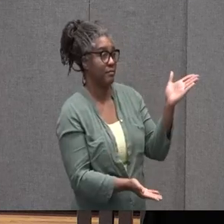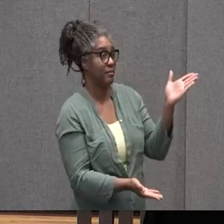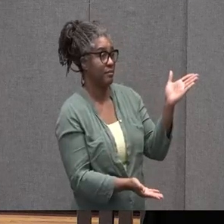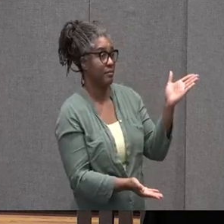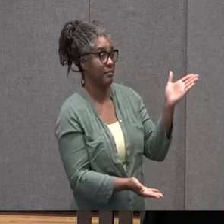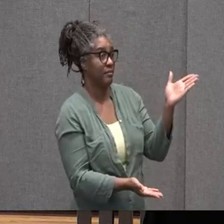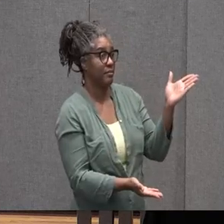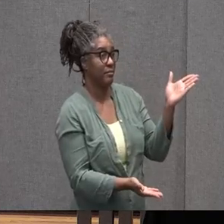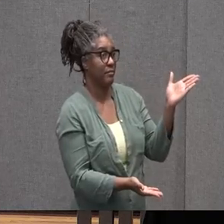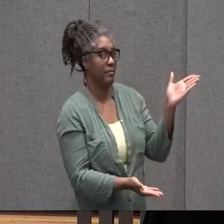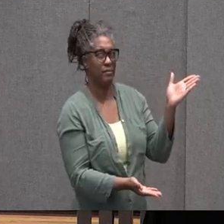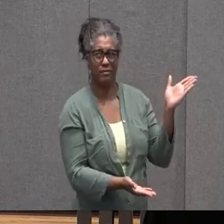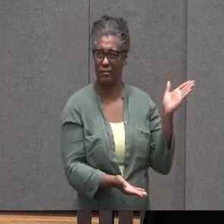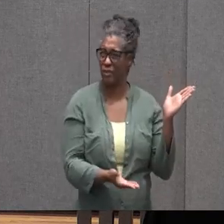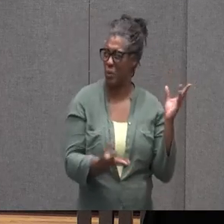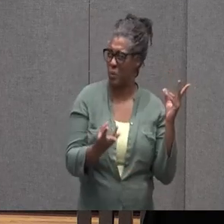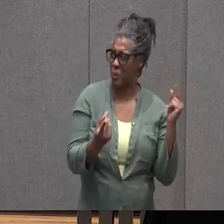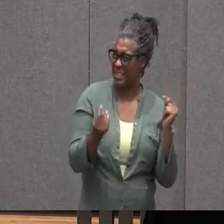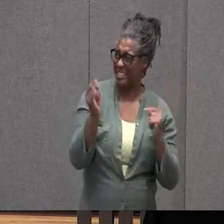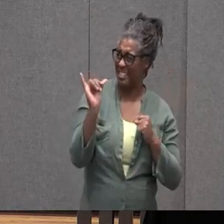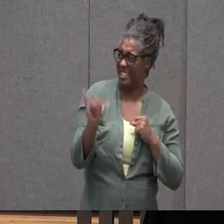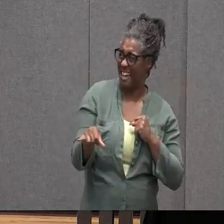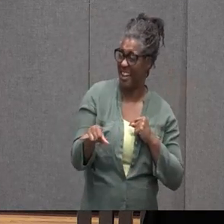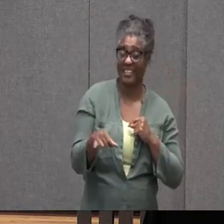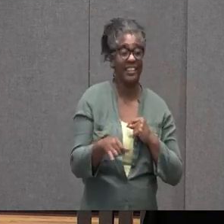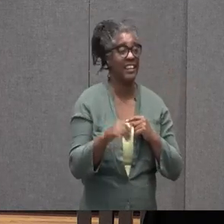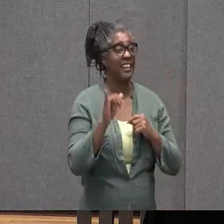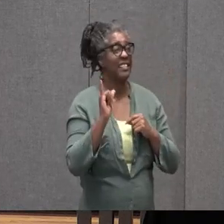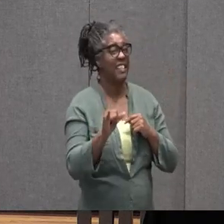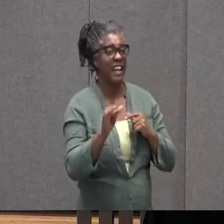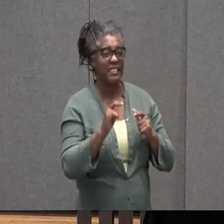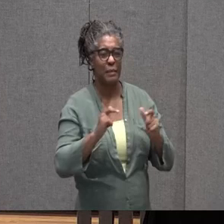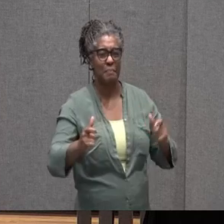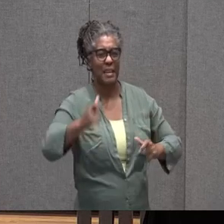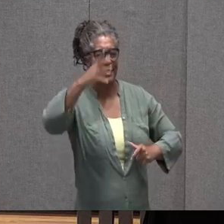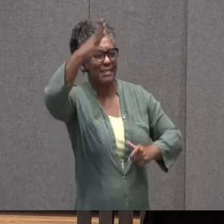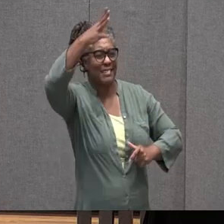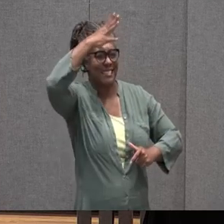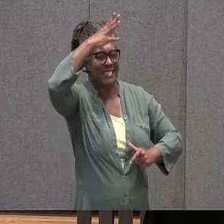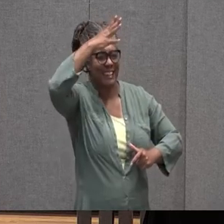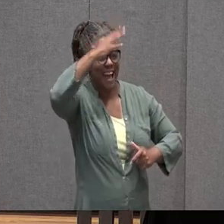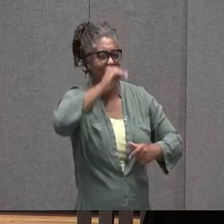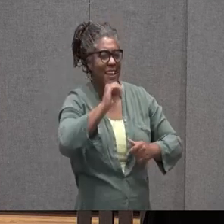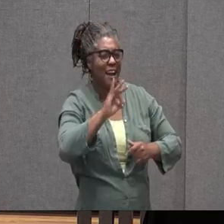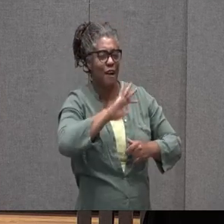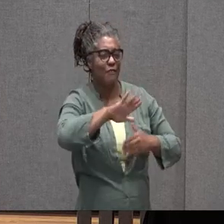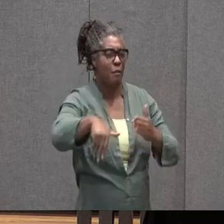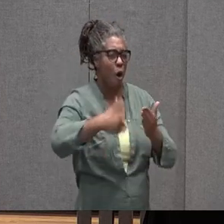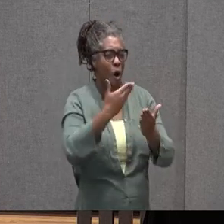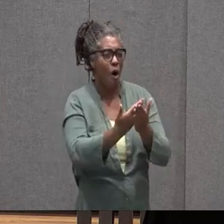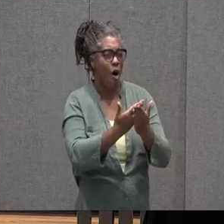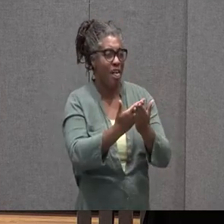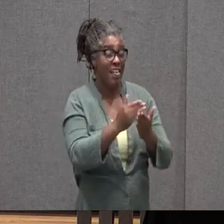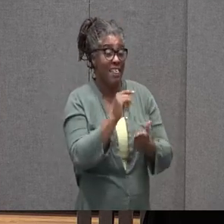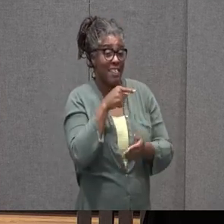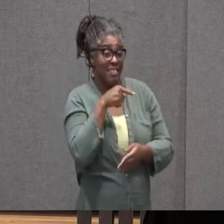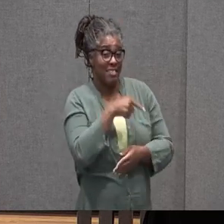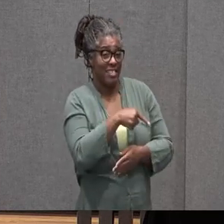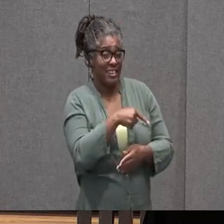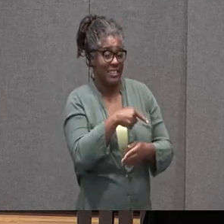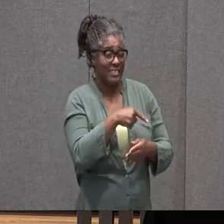What is that? This is the daddy of them all, the daddy lover of them all. Now this one scares me a little bit